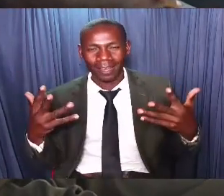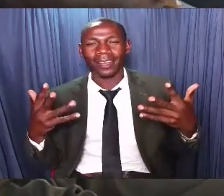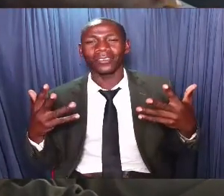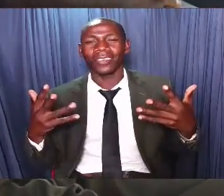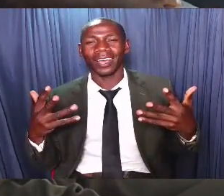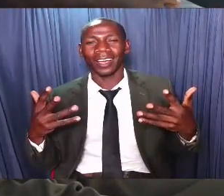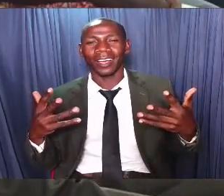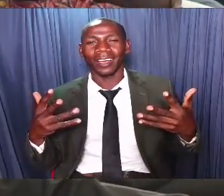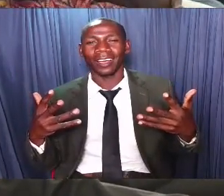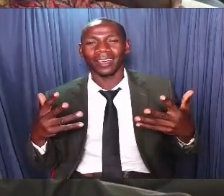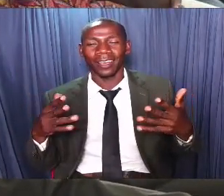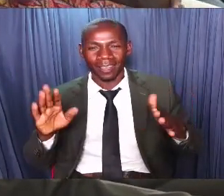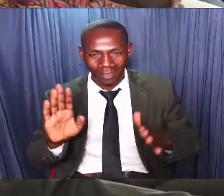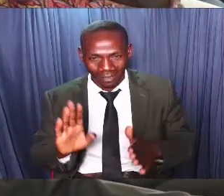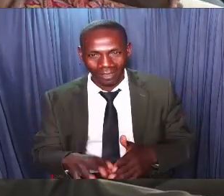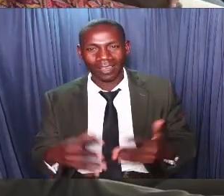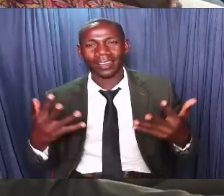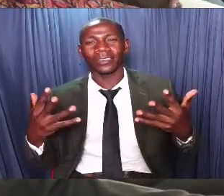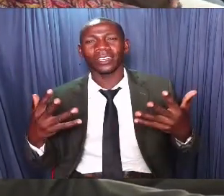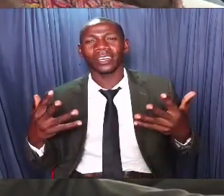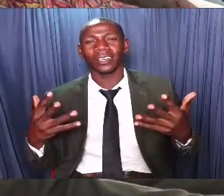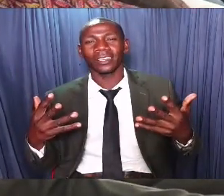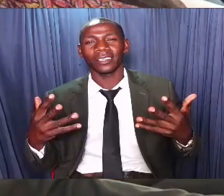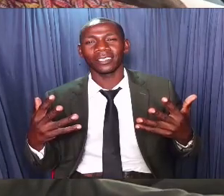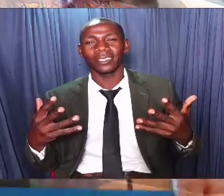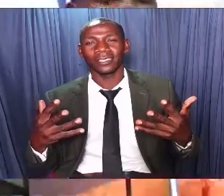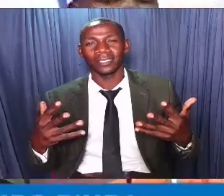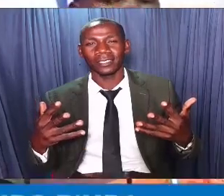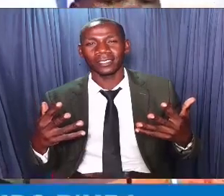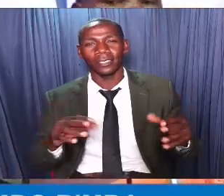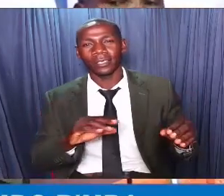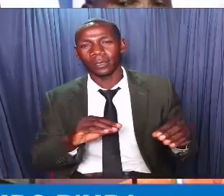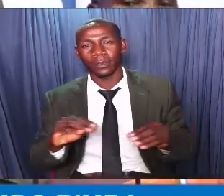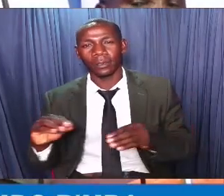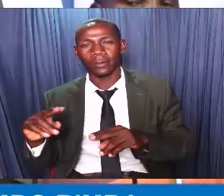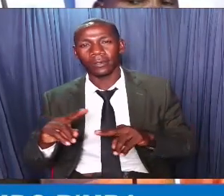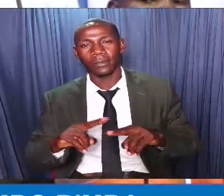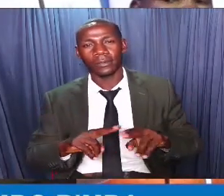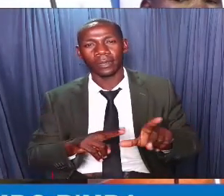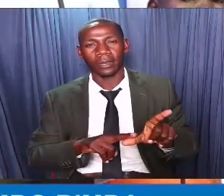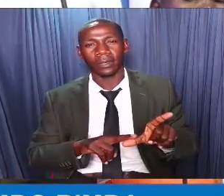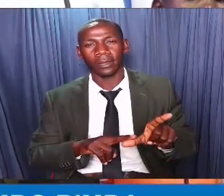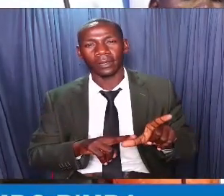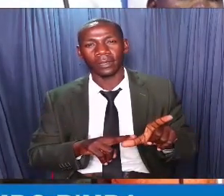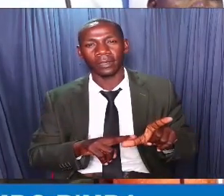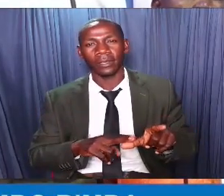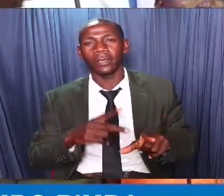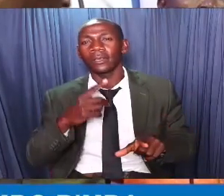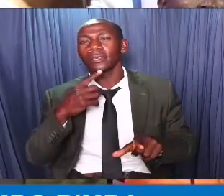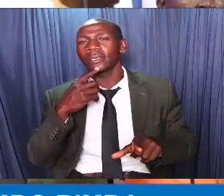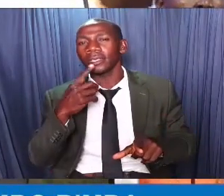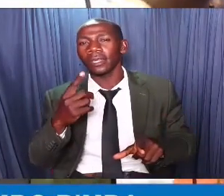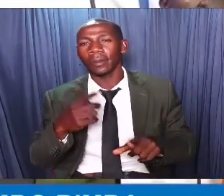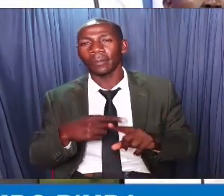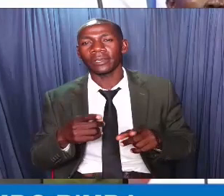Hallelujah. Hallelujah. Hallelujah. Hallelujah. Hata utasongeza kiti. However you move the chair for cancer. Useme lakini huku umepona.